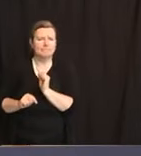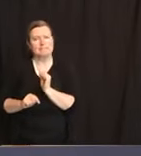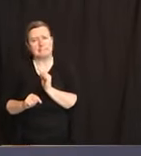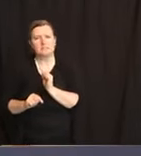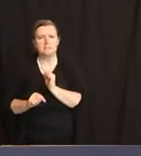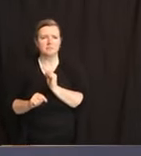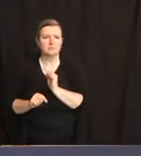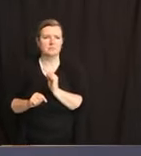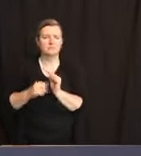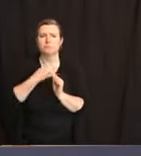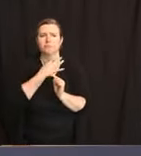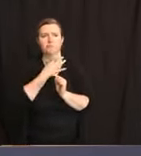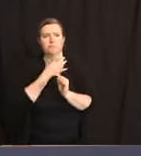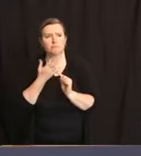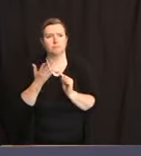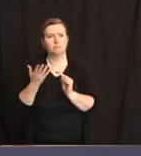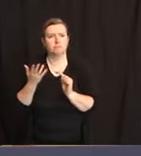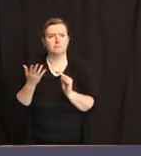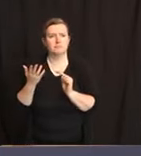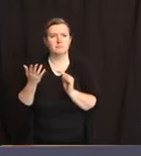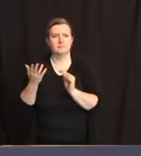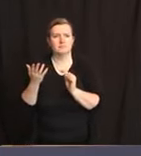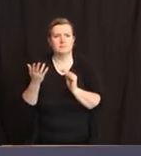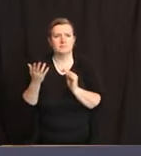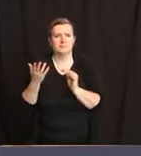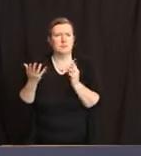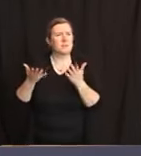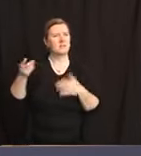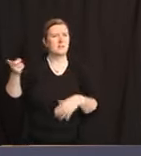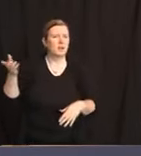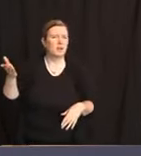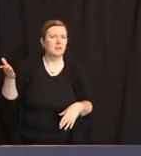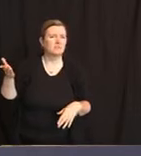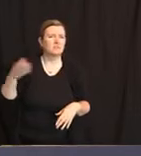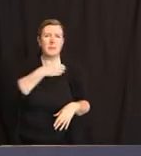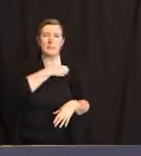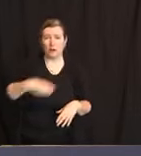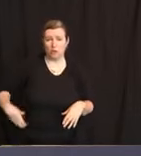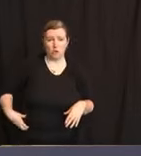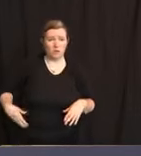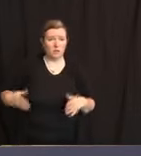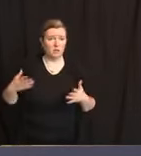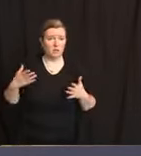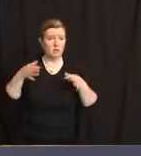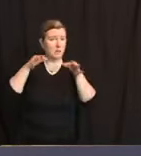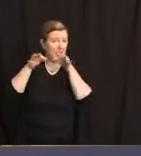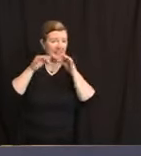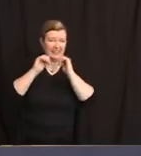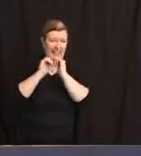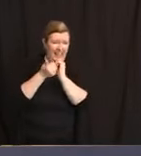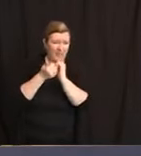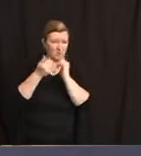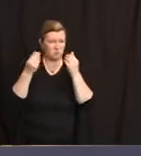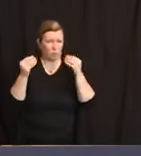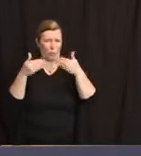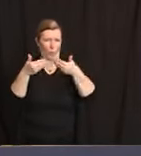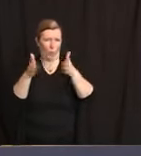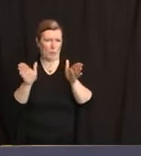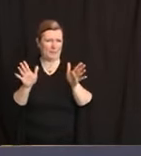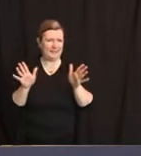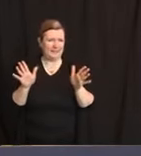I'm asking maybe if the freeholder could describe how physically that would work. So that's just, I'm making